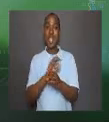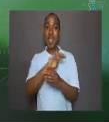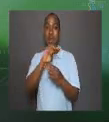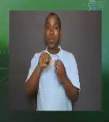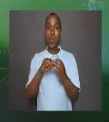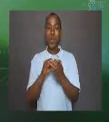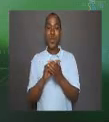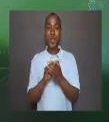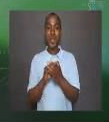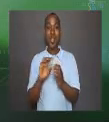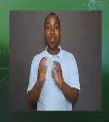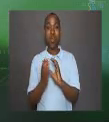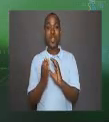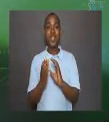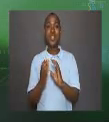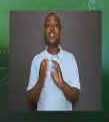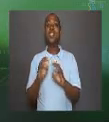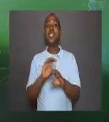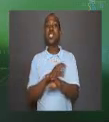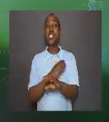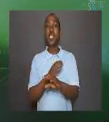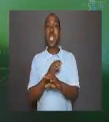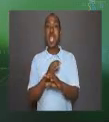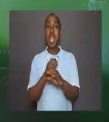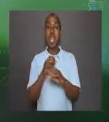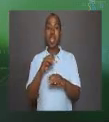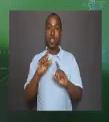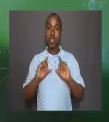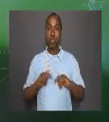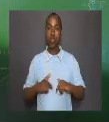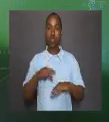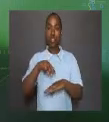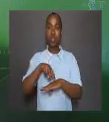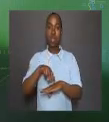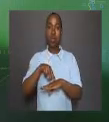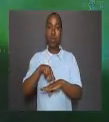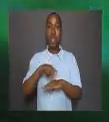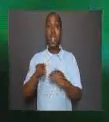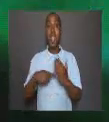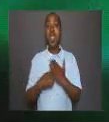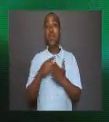can maintain its shape. This is called equilibrium.